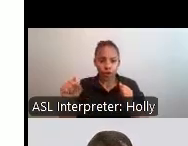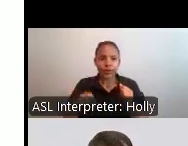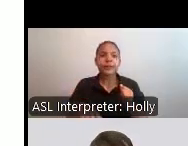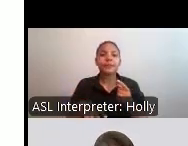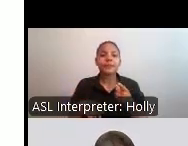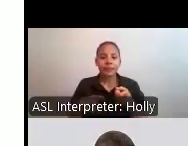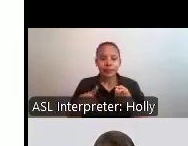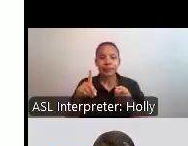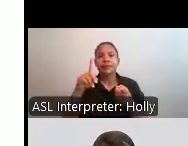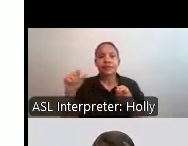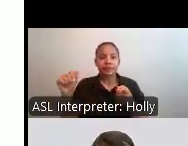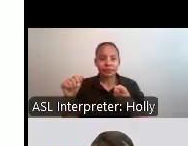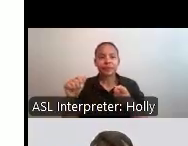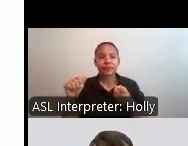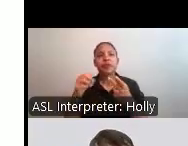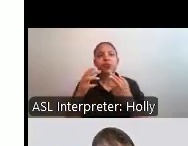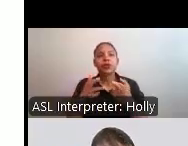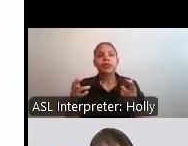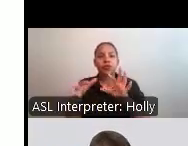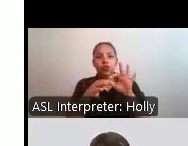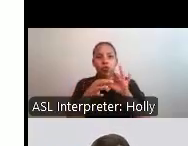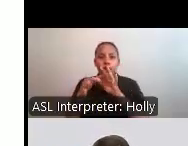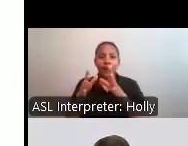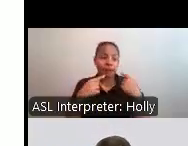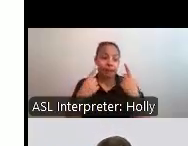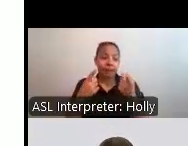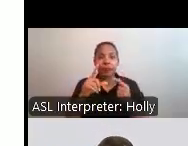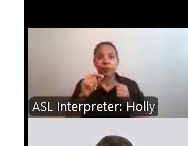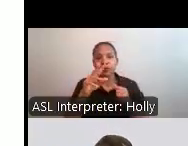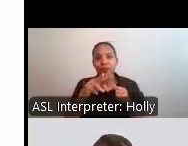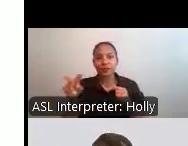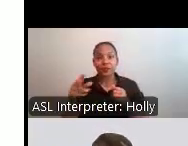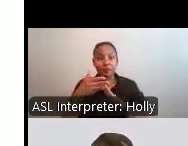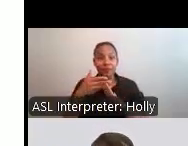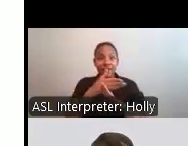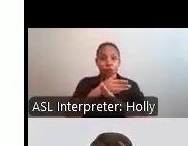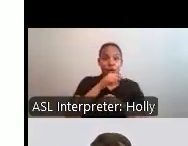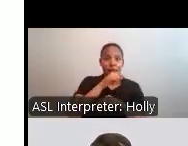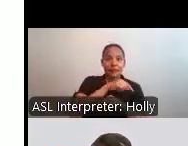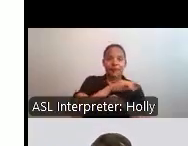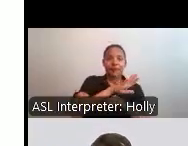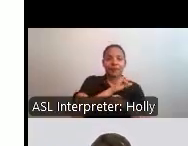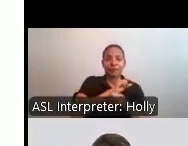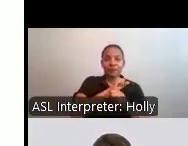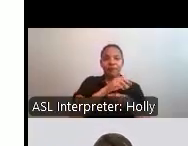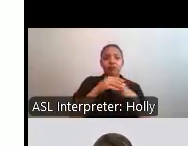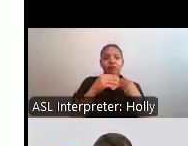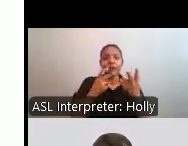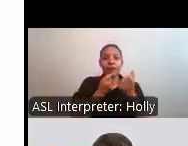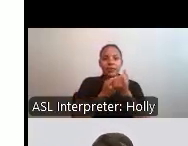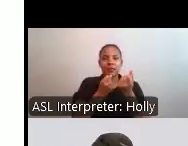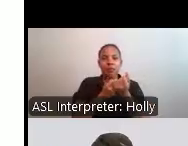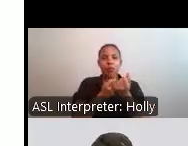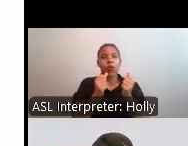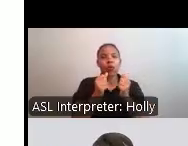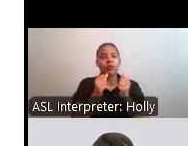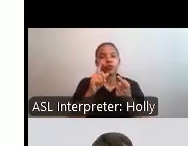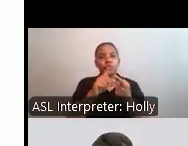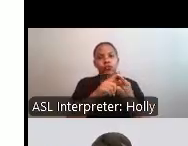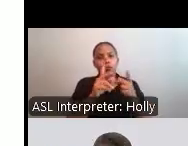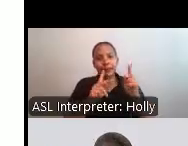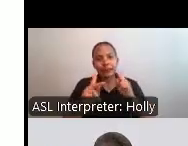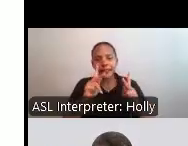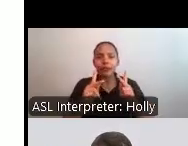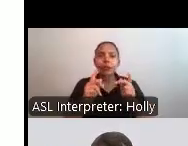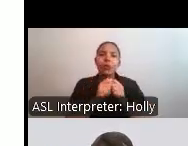agency since 2022. Prior to being in this position, she provided support to individuals with disabilities through